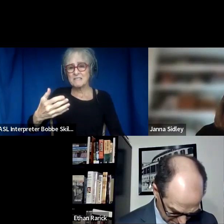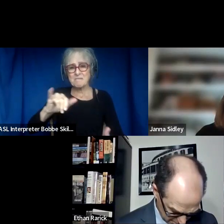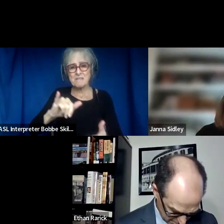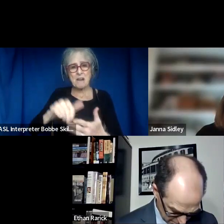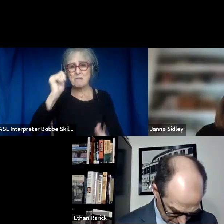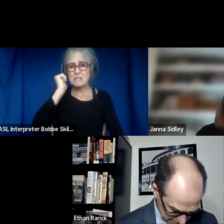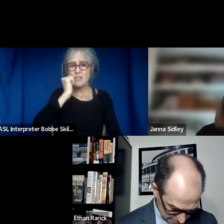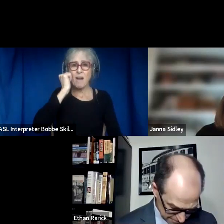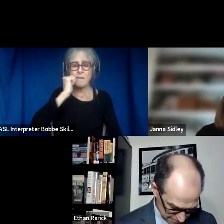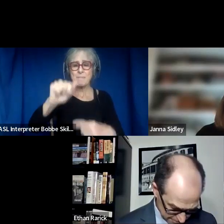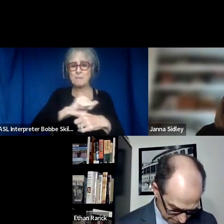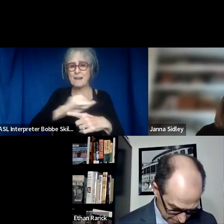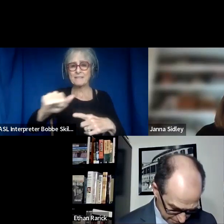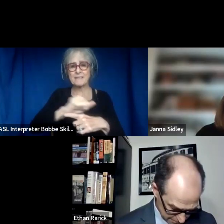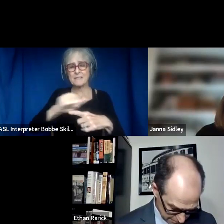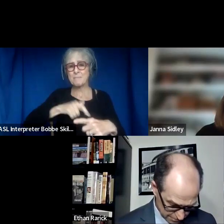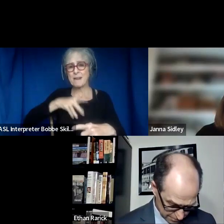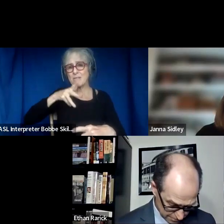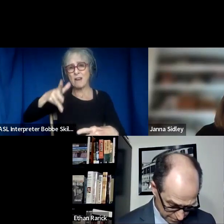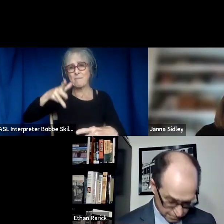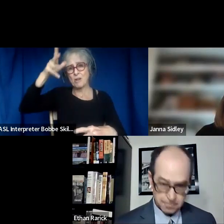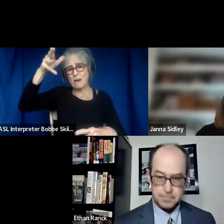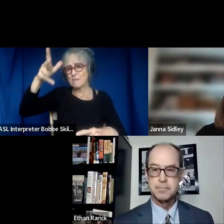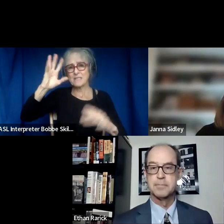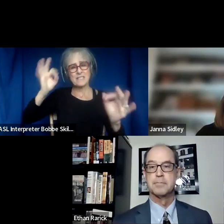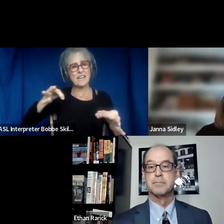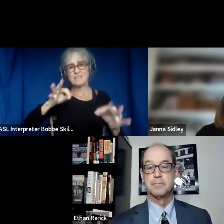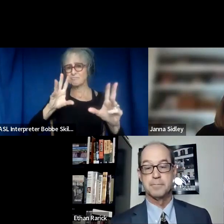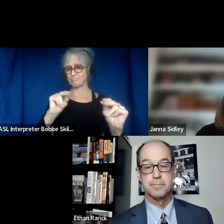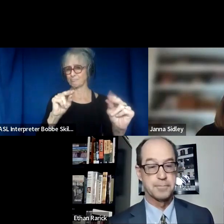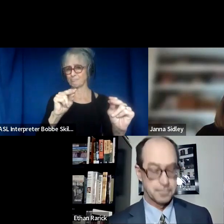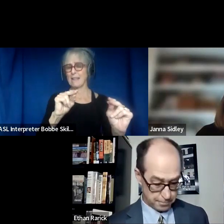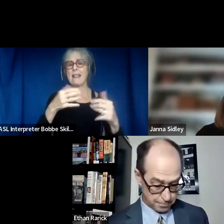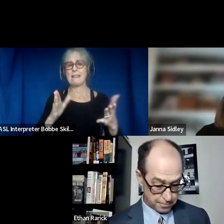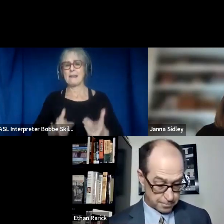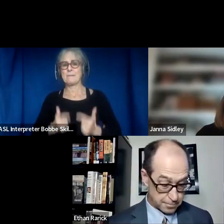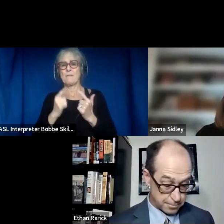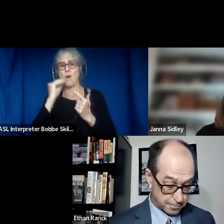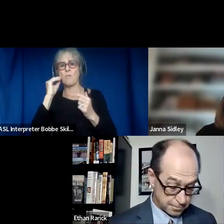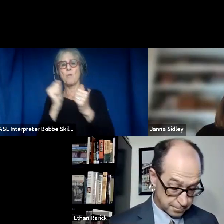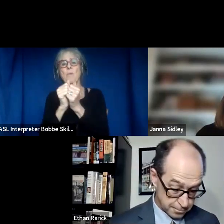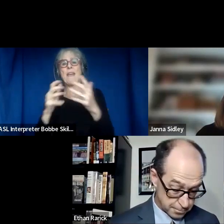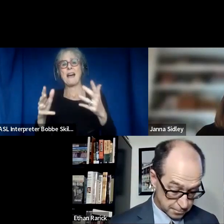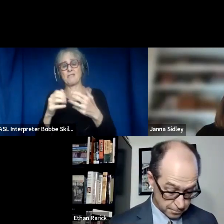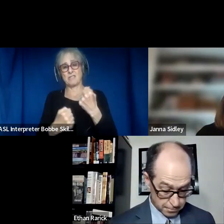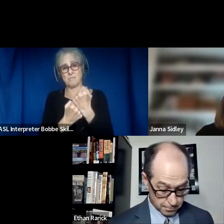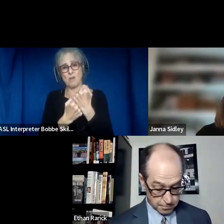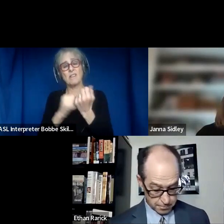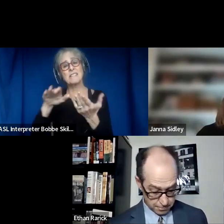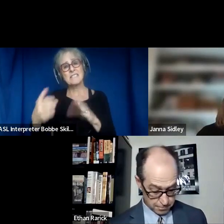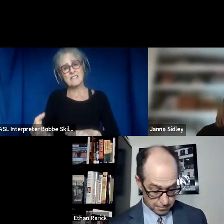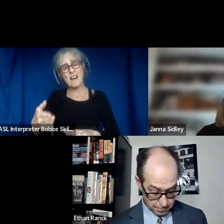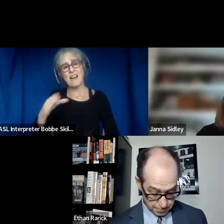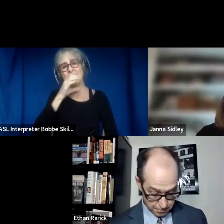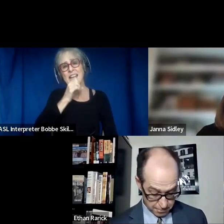My grandparents chose to raise him at home with little to no supports. He died at the age of 24, which many people with Downs did back in the